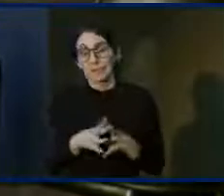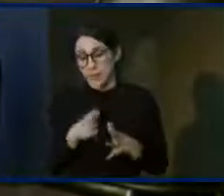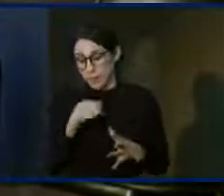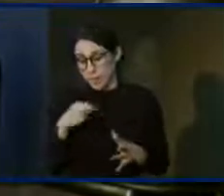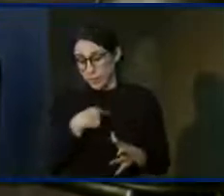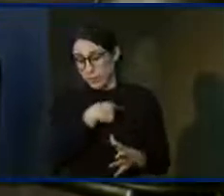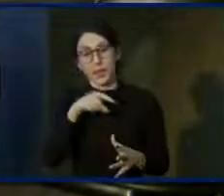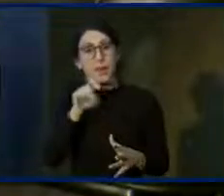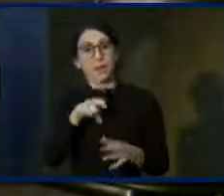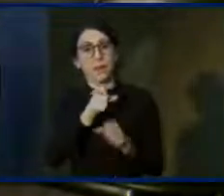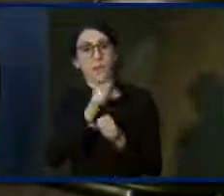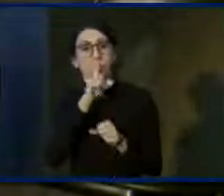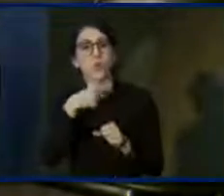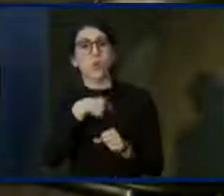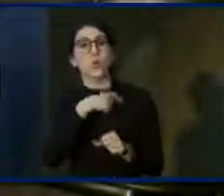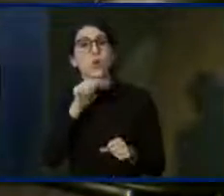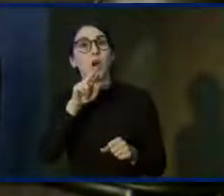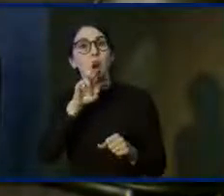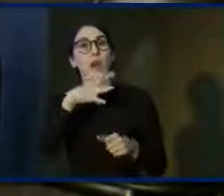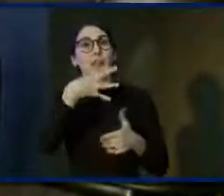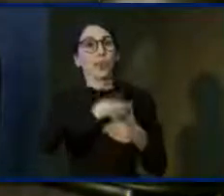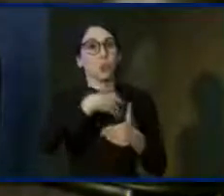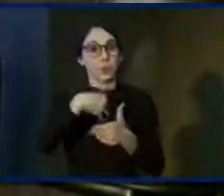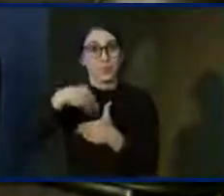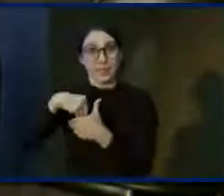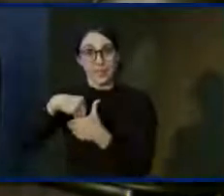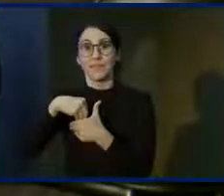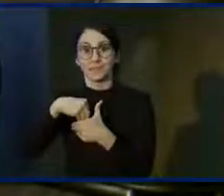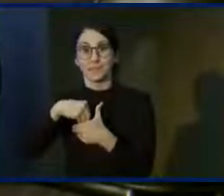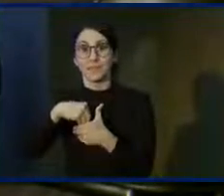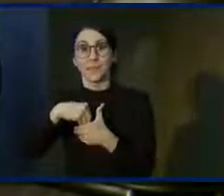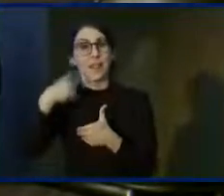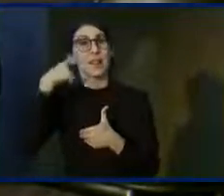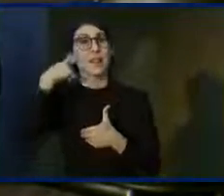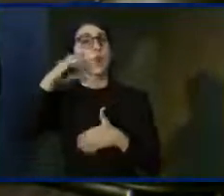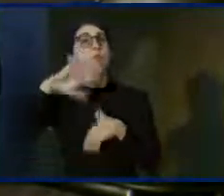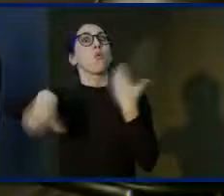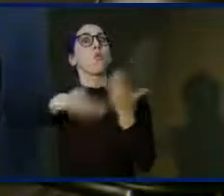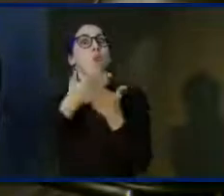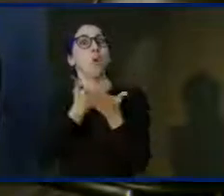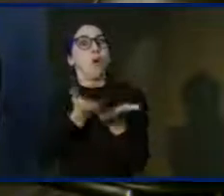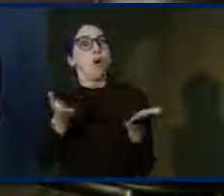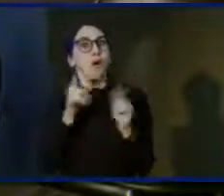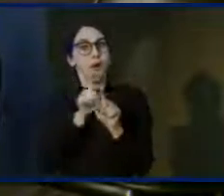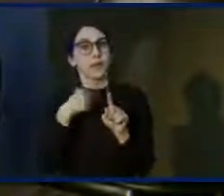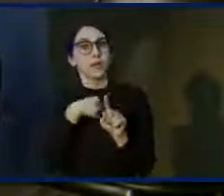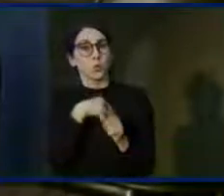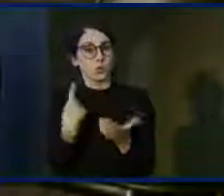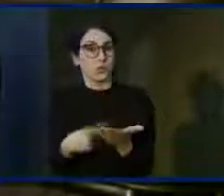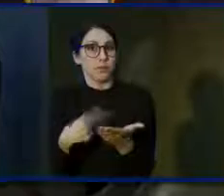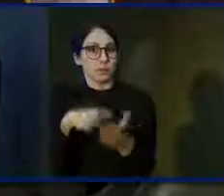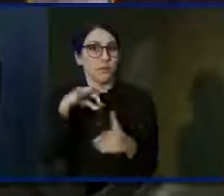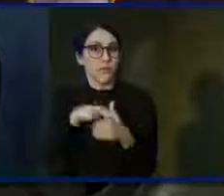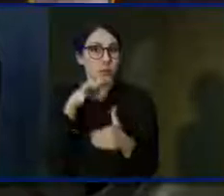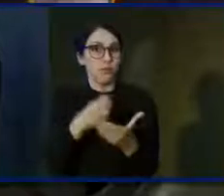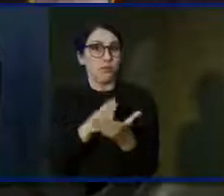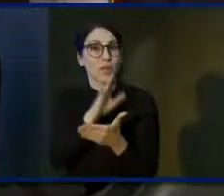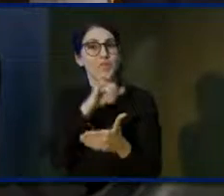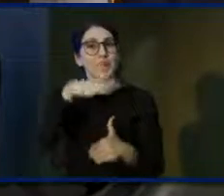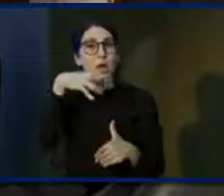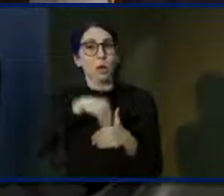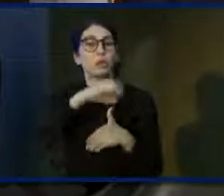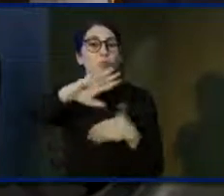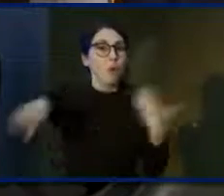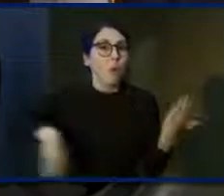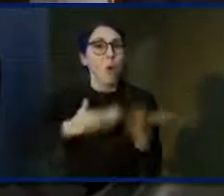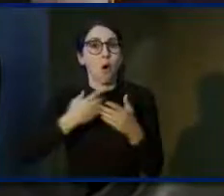got to make sure we're inclusive as we approach voter rights, right? Not expect others to do, but when we talk about this, it includes all of us. So will